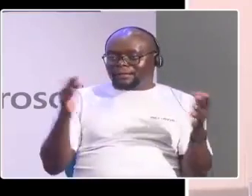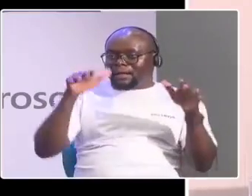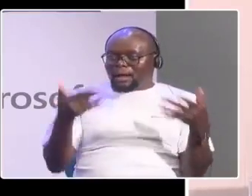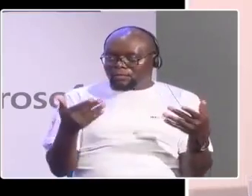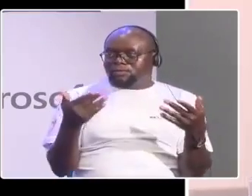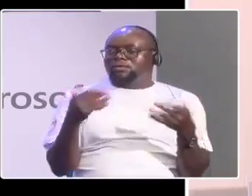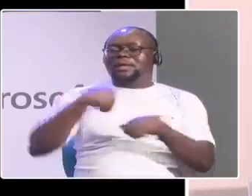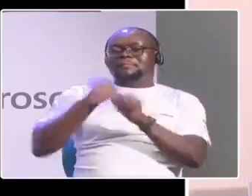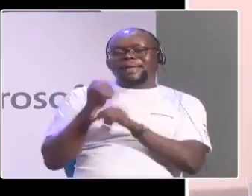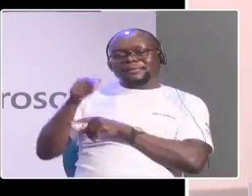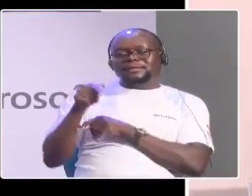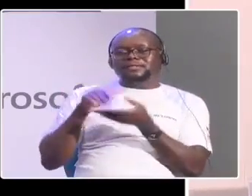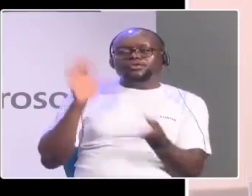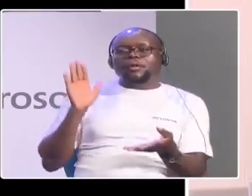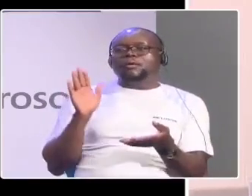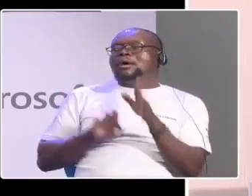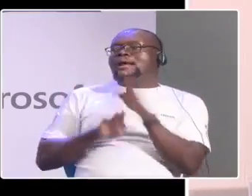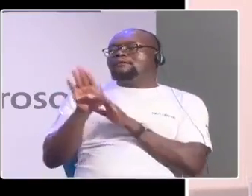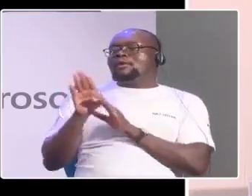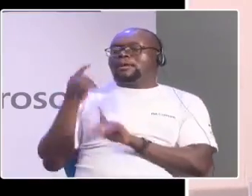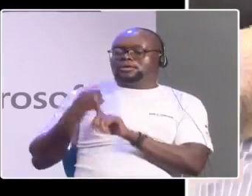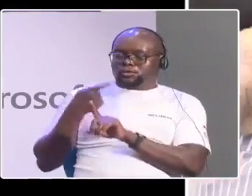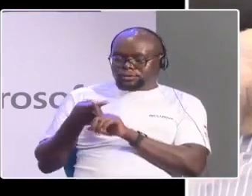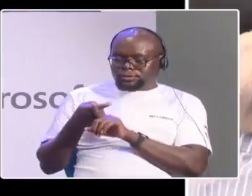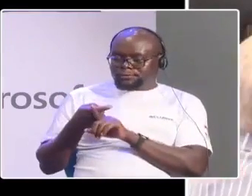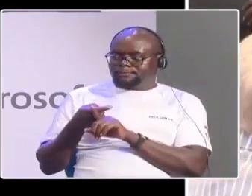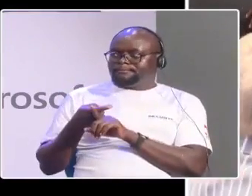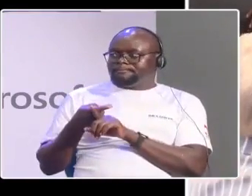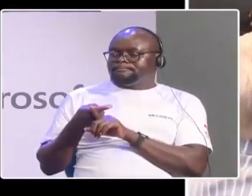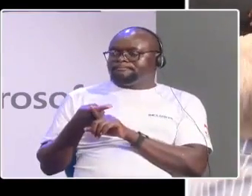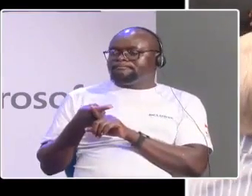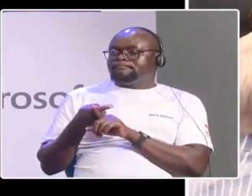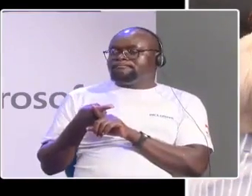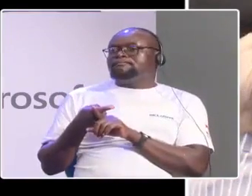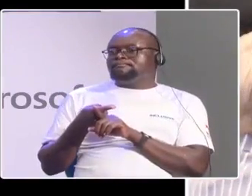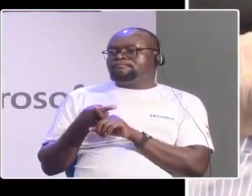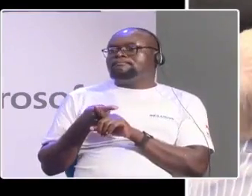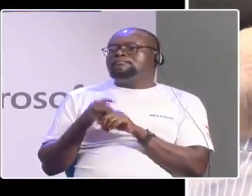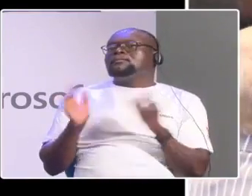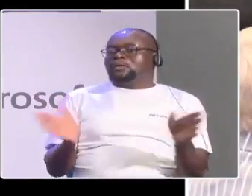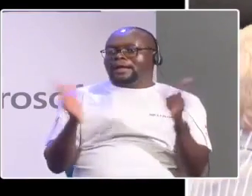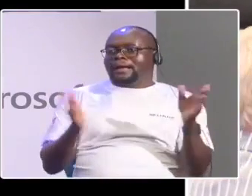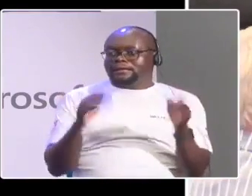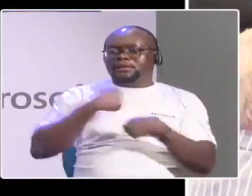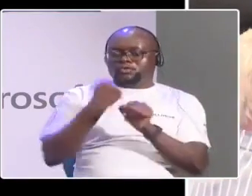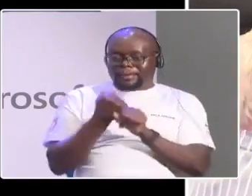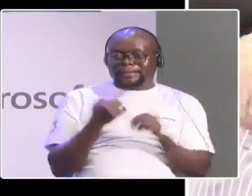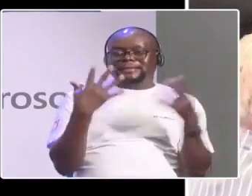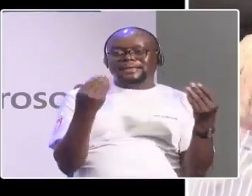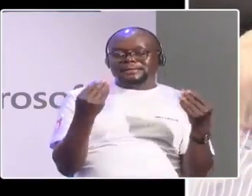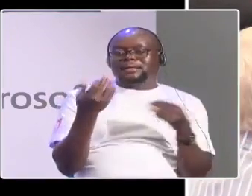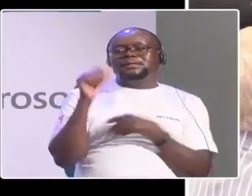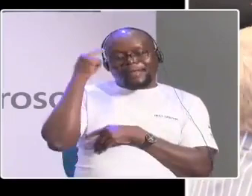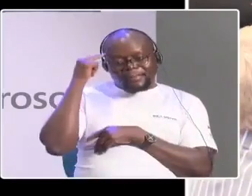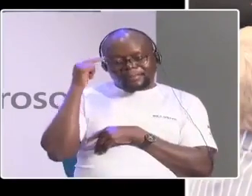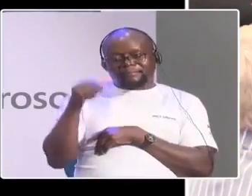we embed this into more of the developer tools and UX tools to, again, keep encouraging, keep making it easier. So I